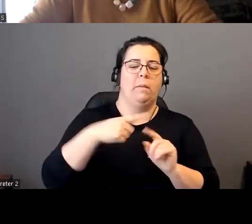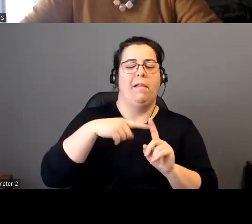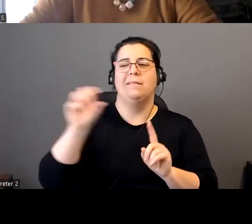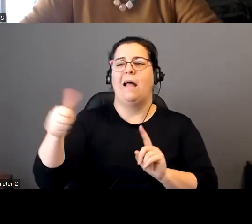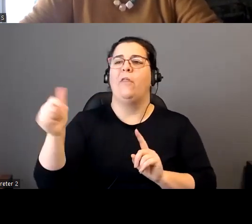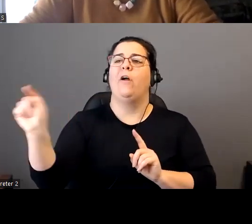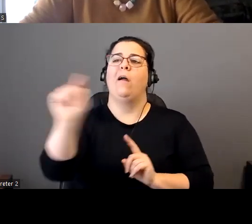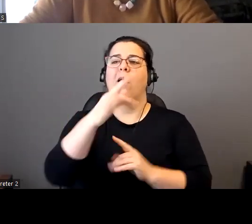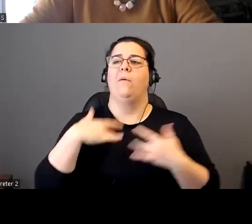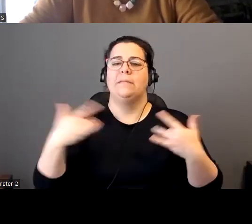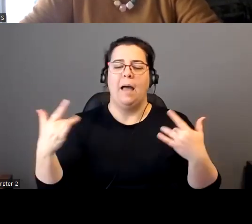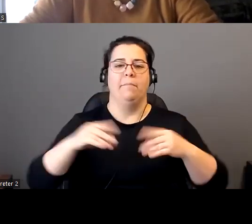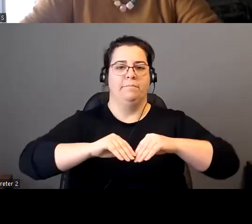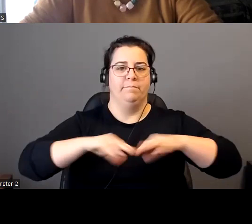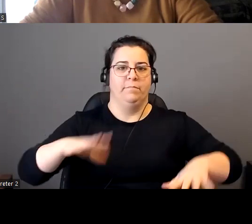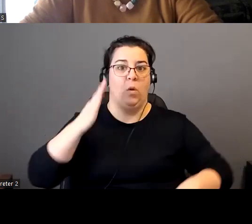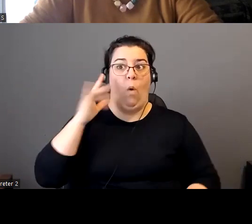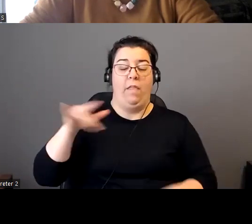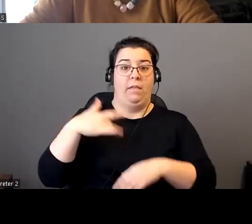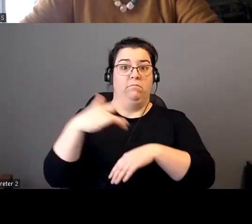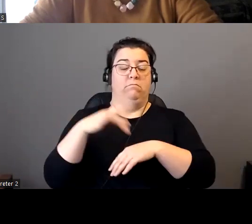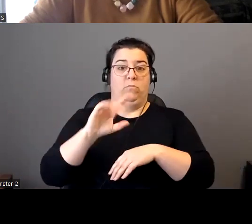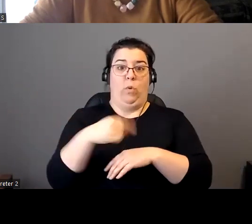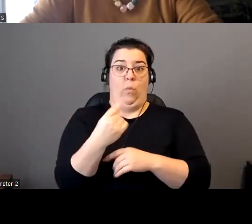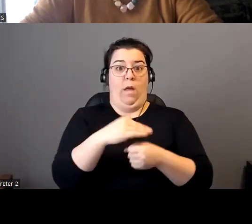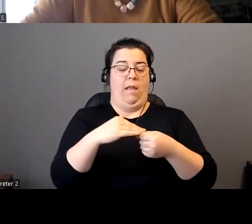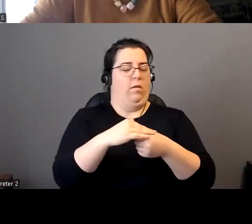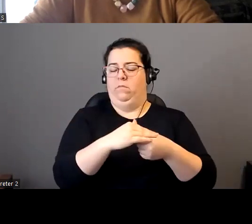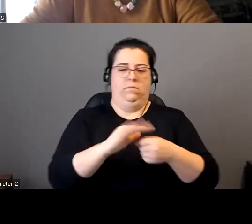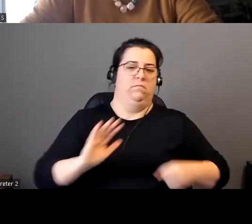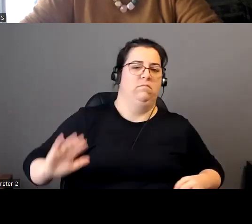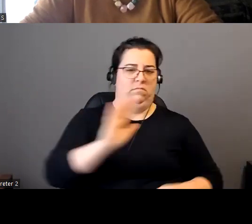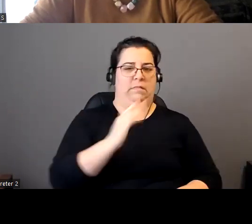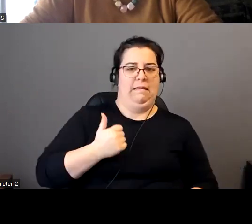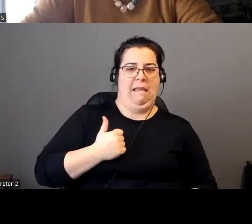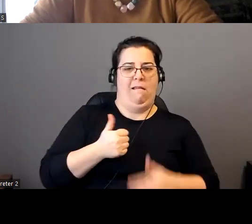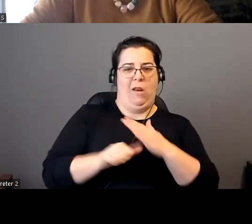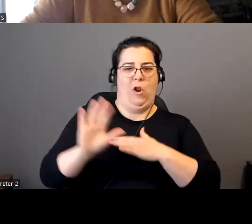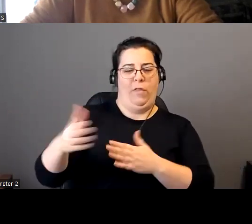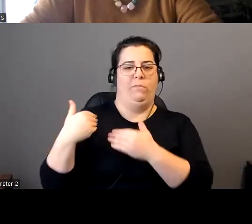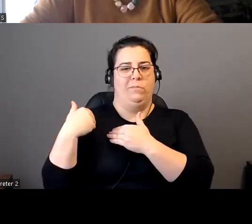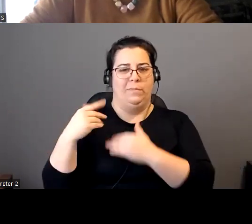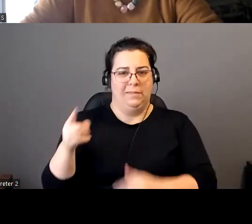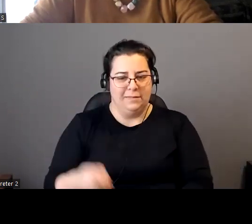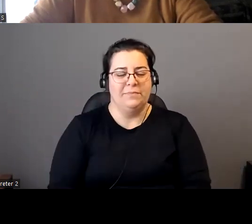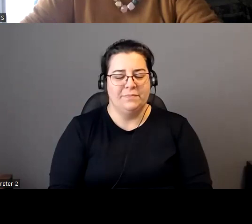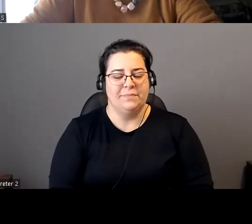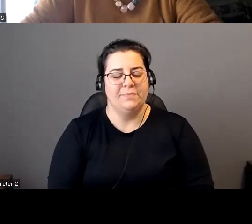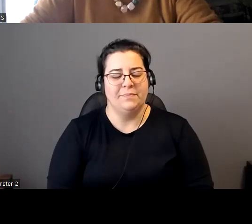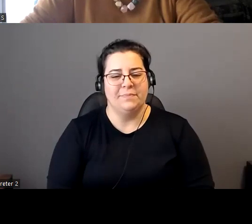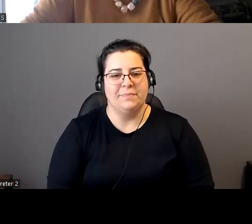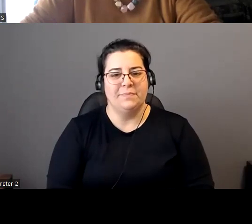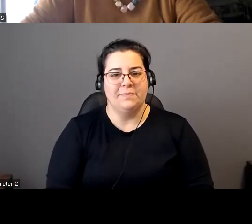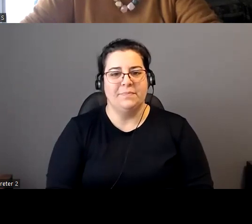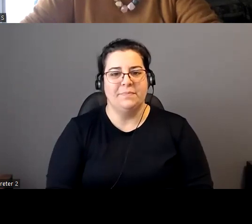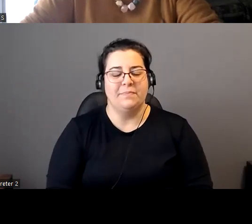whole jurisdiction across Canada, what people are doing and the planning of other projects and things. So, and you can contact